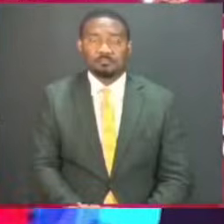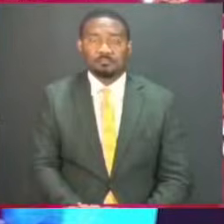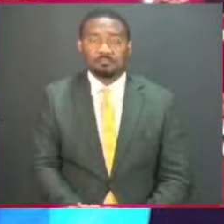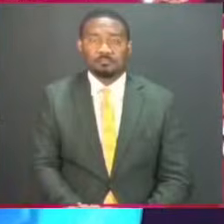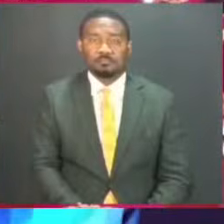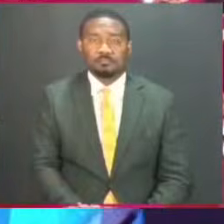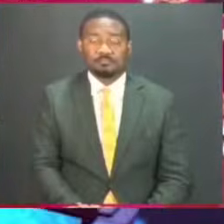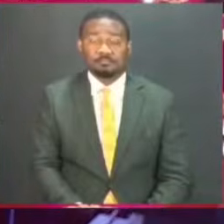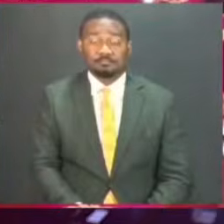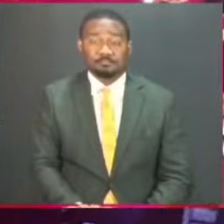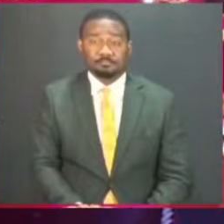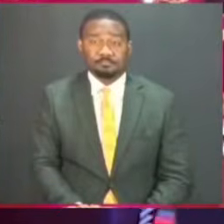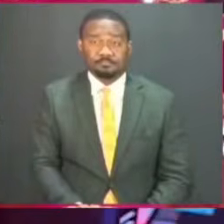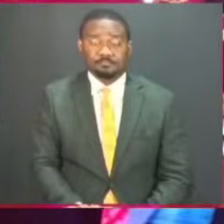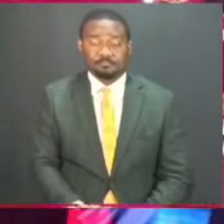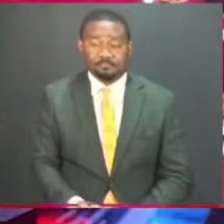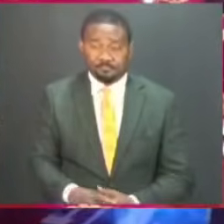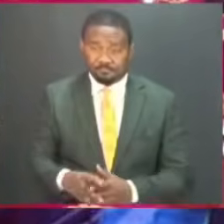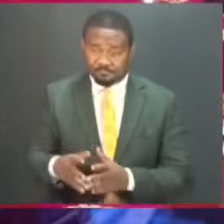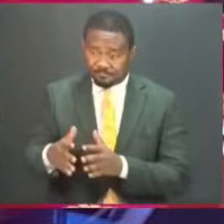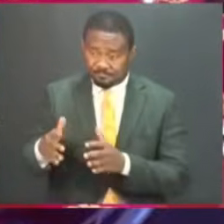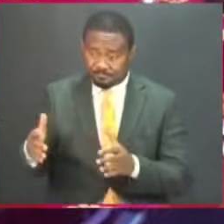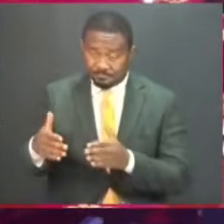Yes, Majority Leader.